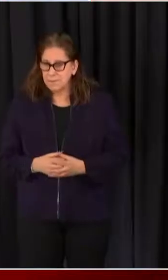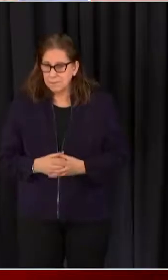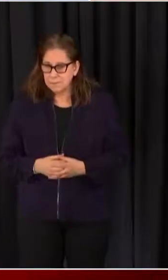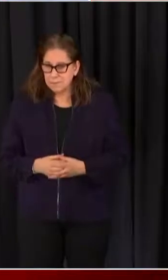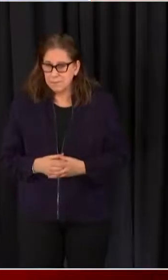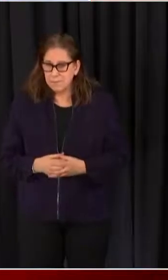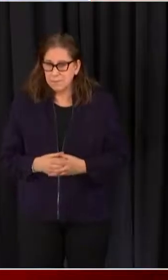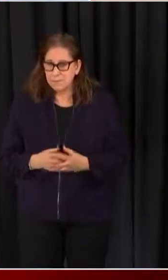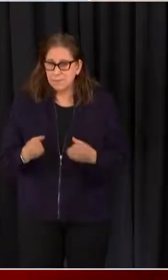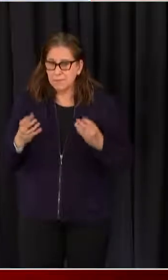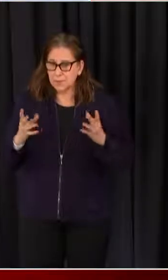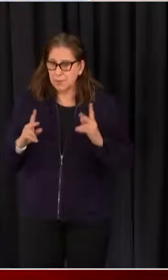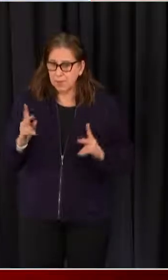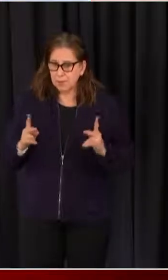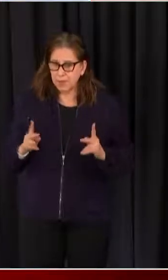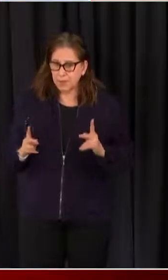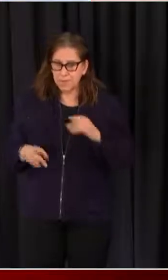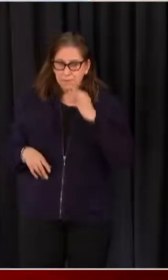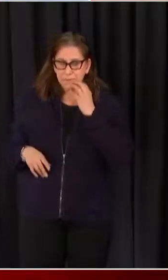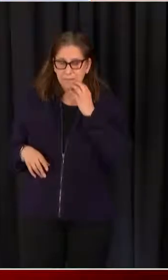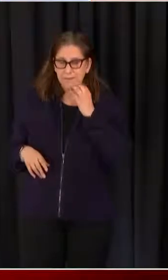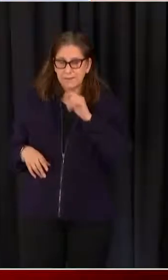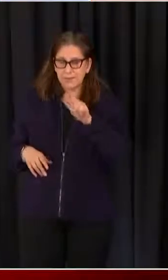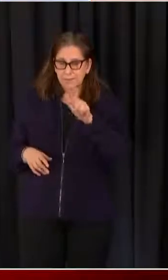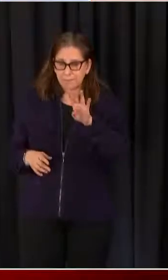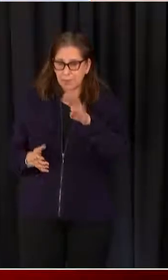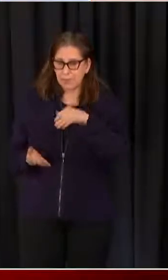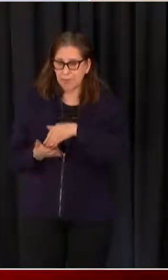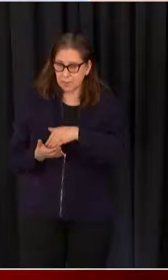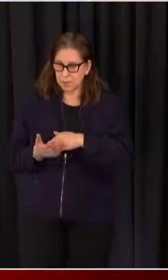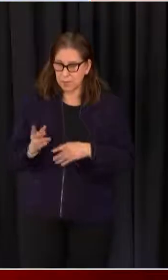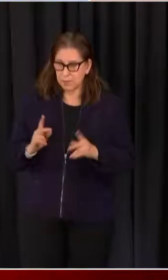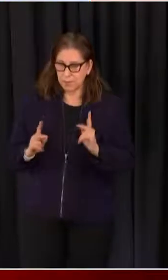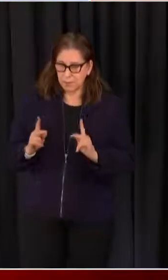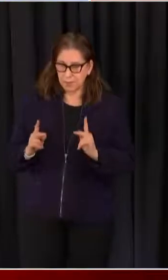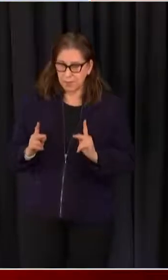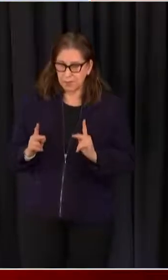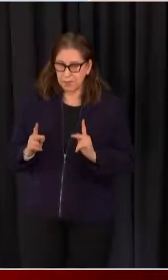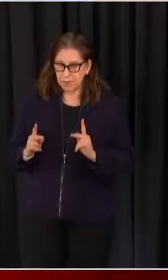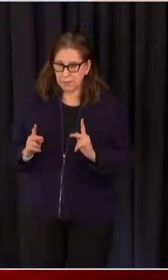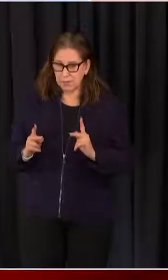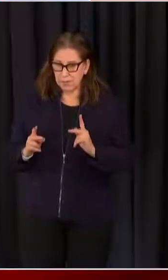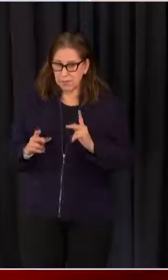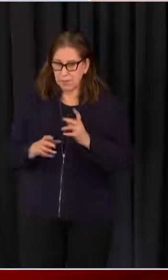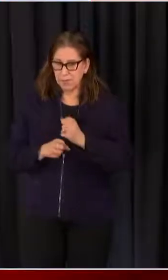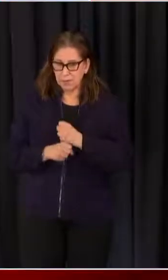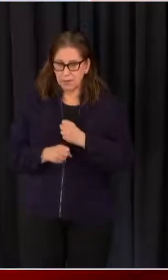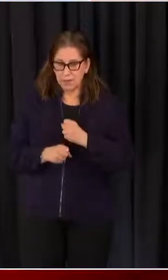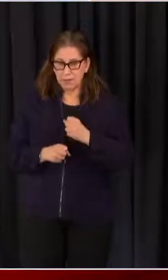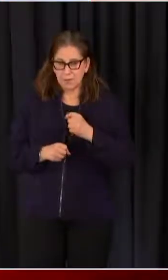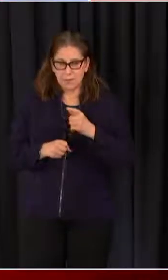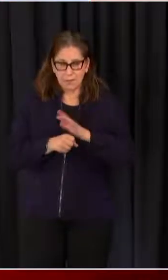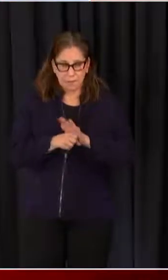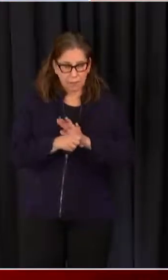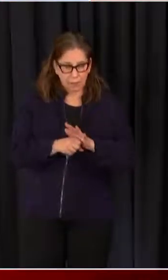know, that many people, I think the model said 24,000 people would get COVID and 1,000 people would die by November.